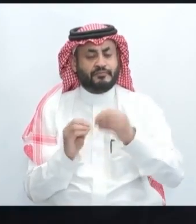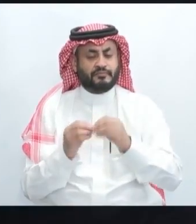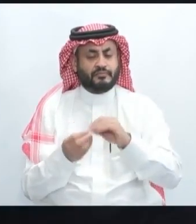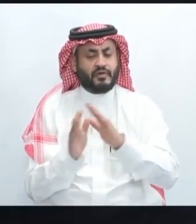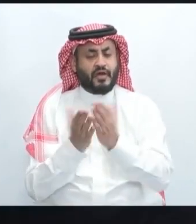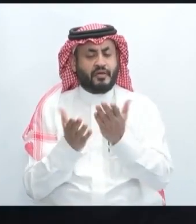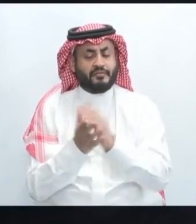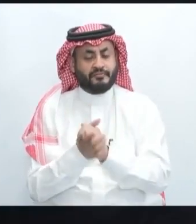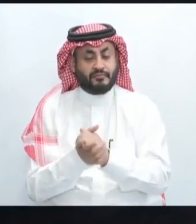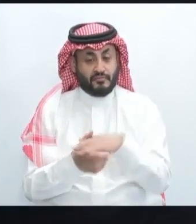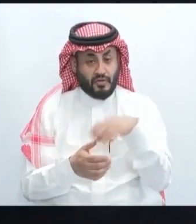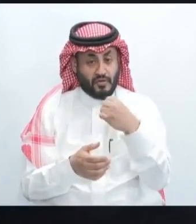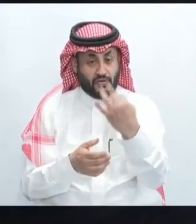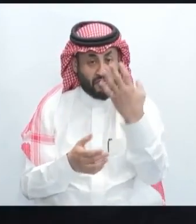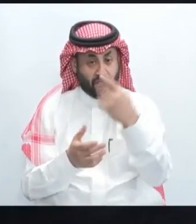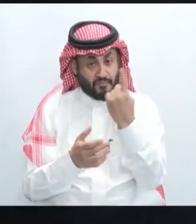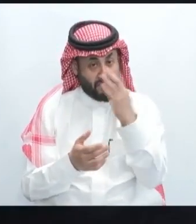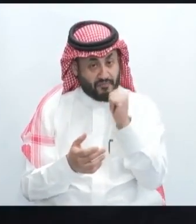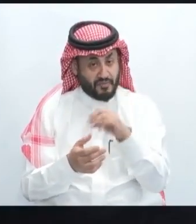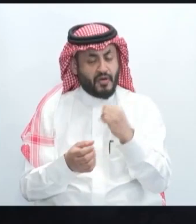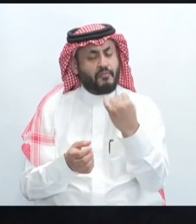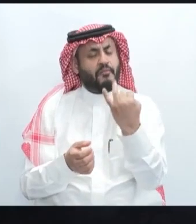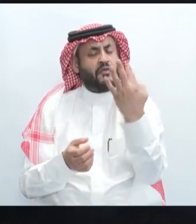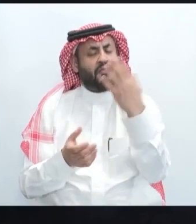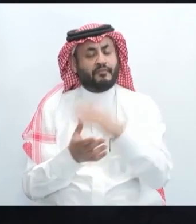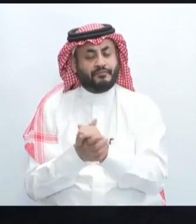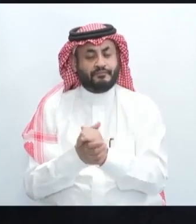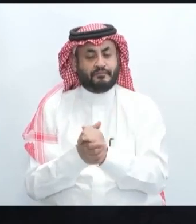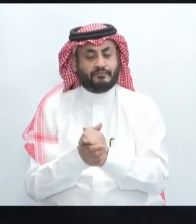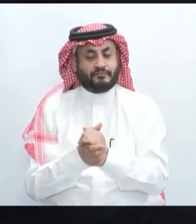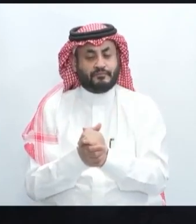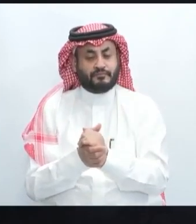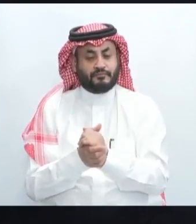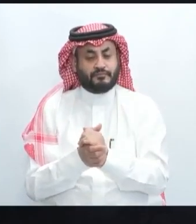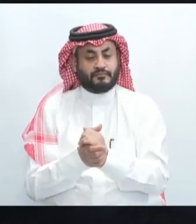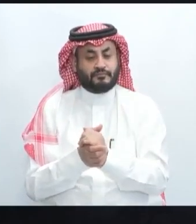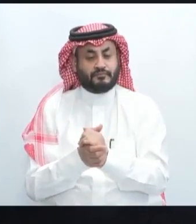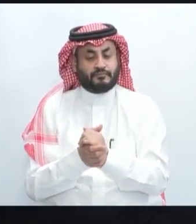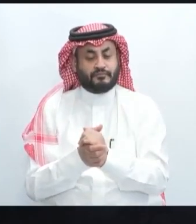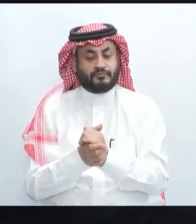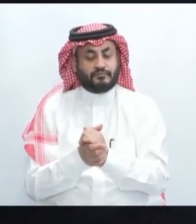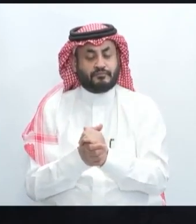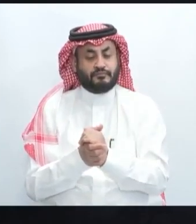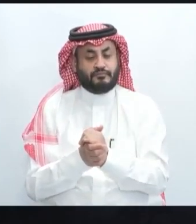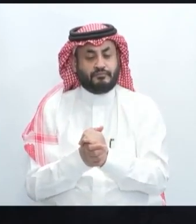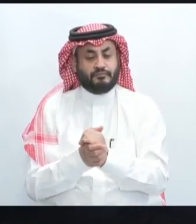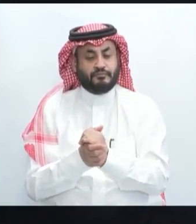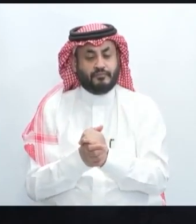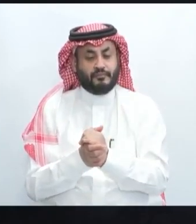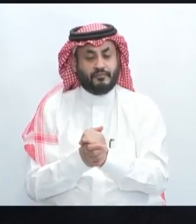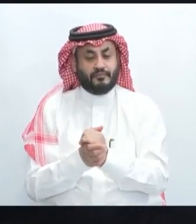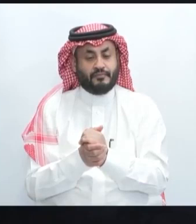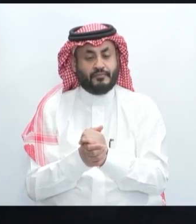color are they? Not one, we have plural, some books, okay? What color are they? What color